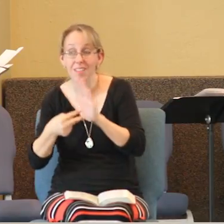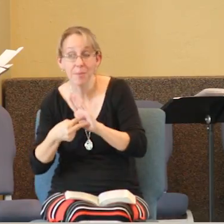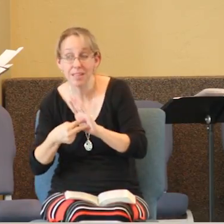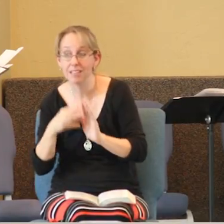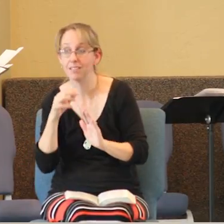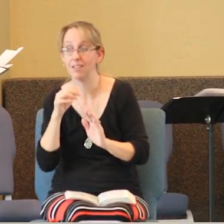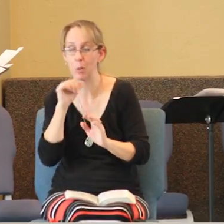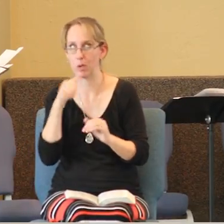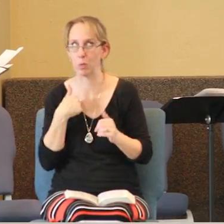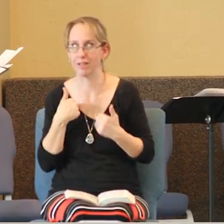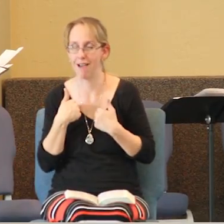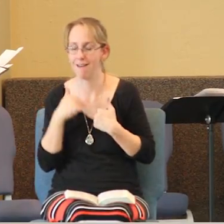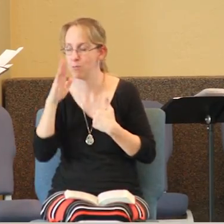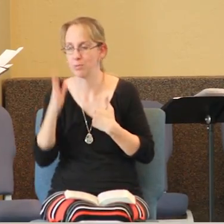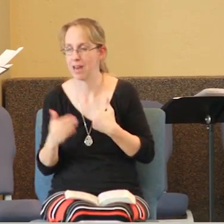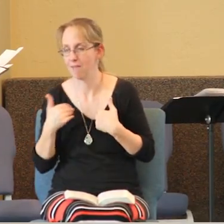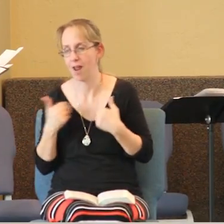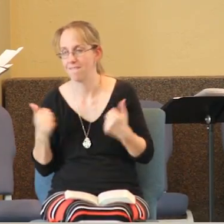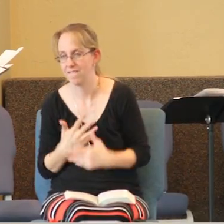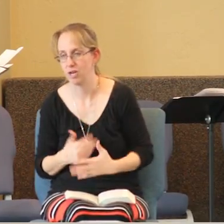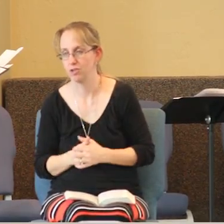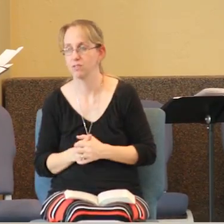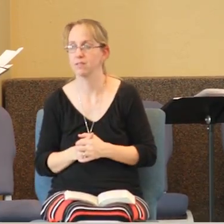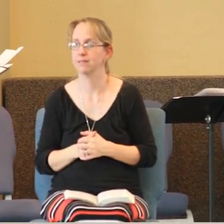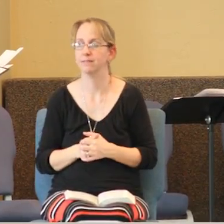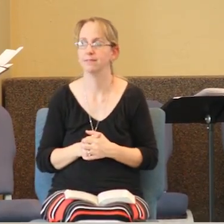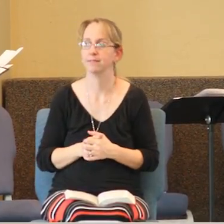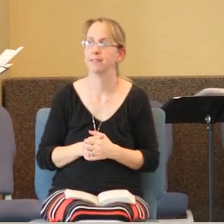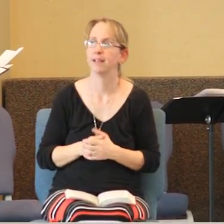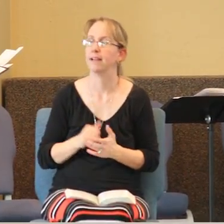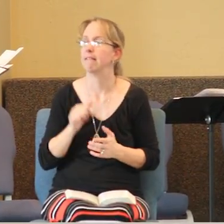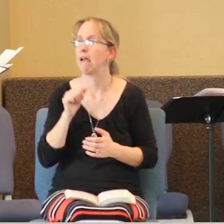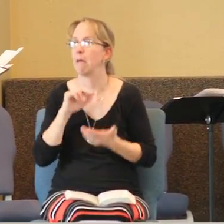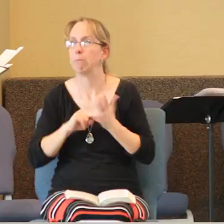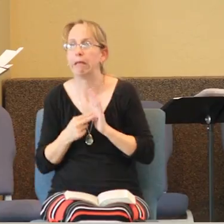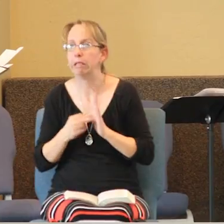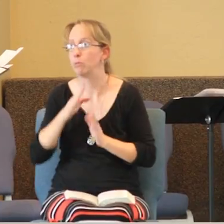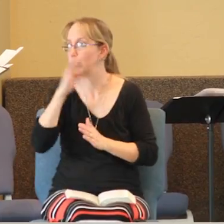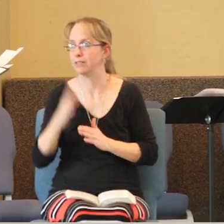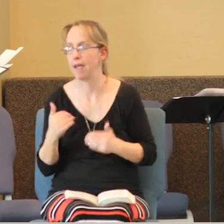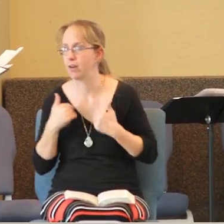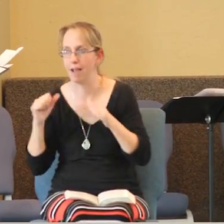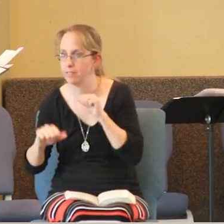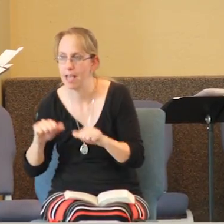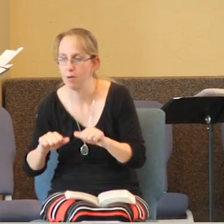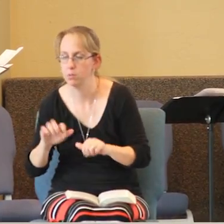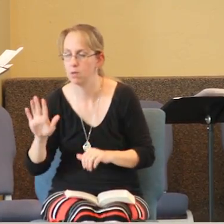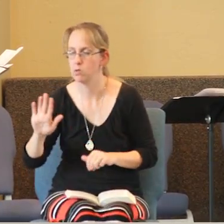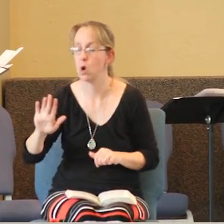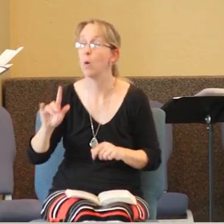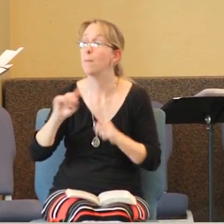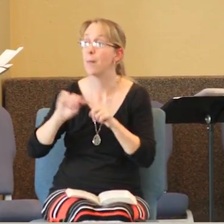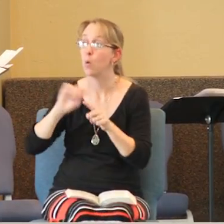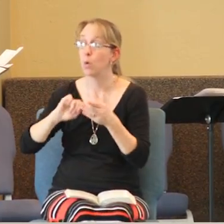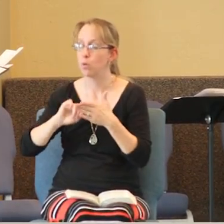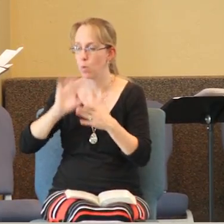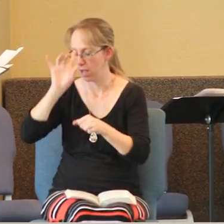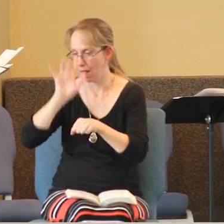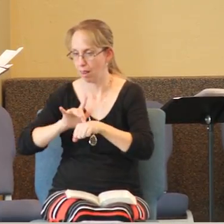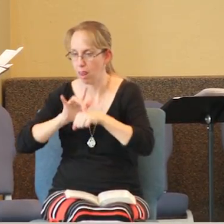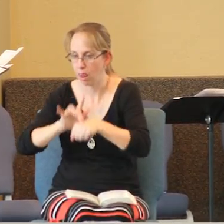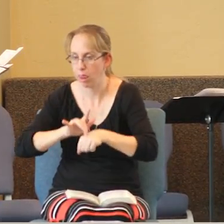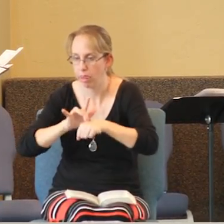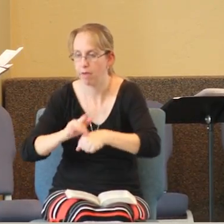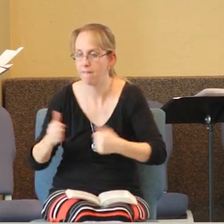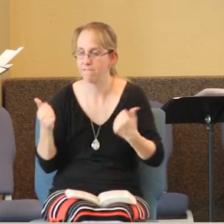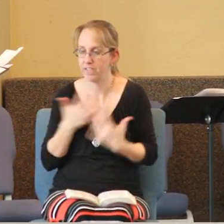fears. It doesn't mean that we're not going to have some doubts. But when we live in those fears and we live in those doubts and